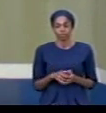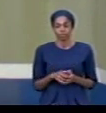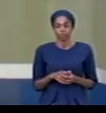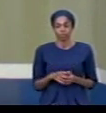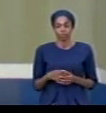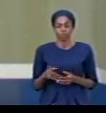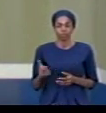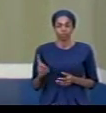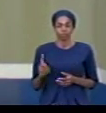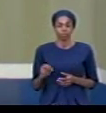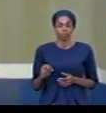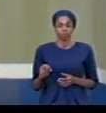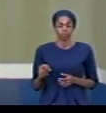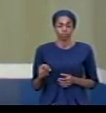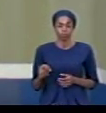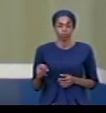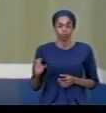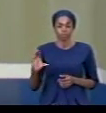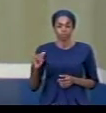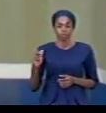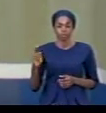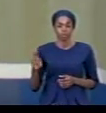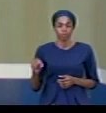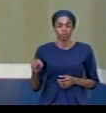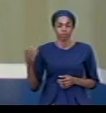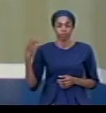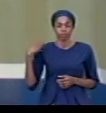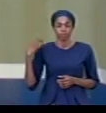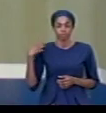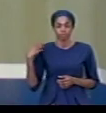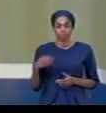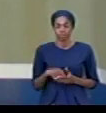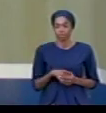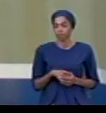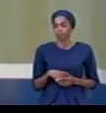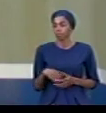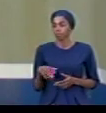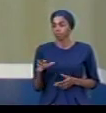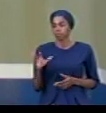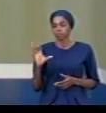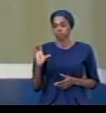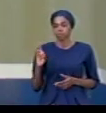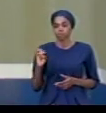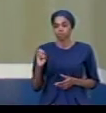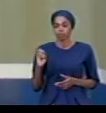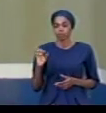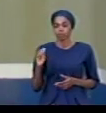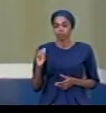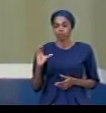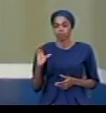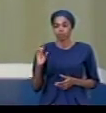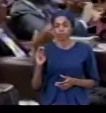Wowikan chairperson in person of Deaconess Deborah Ghana. You